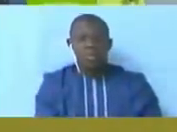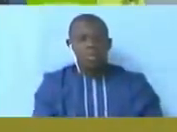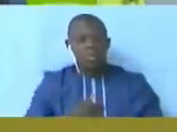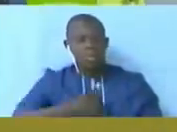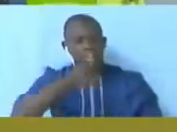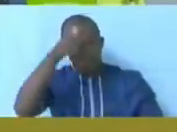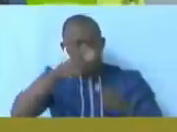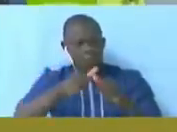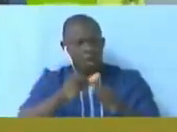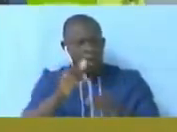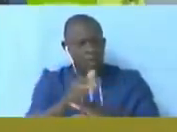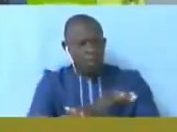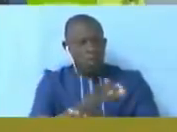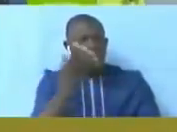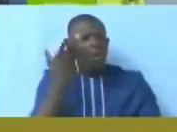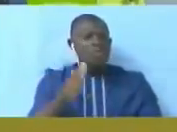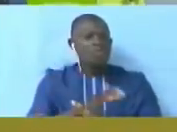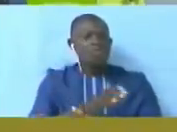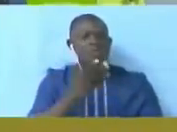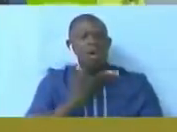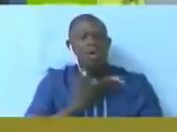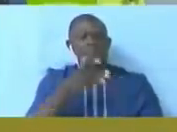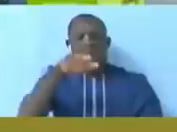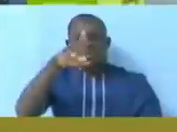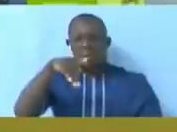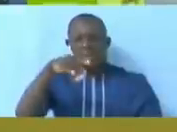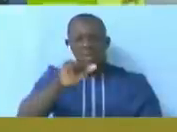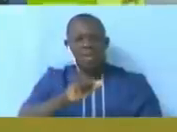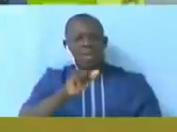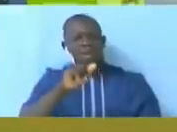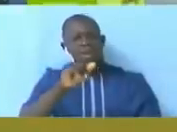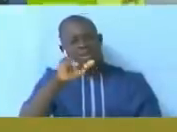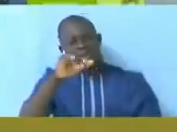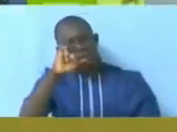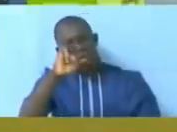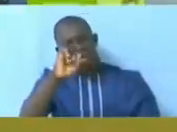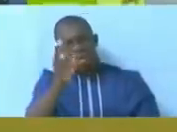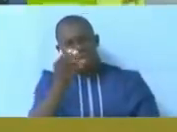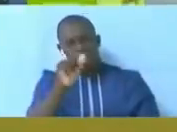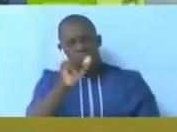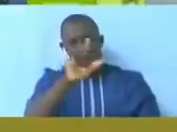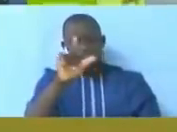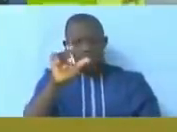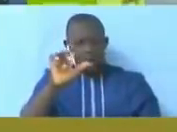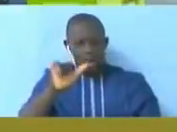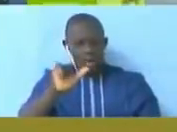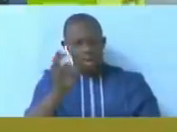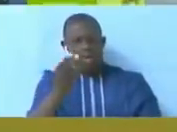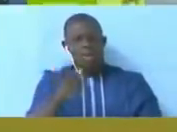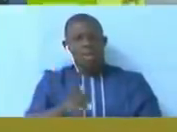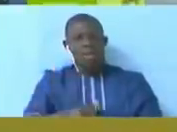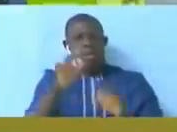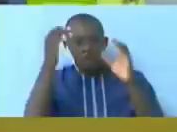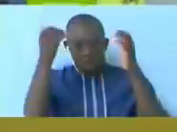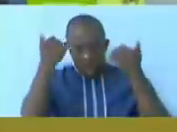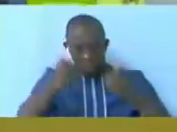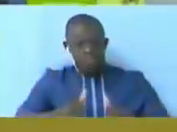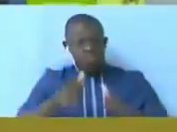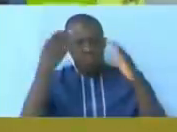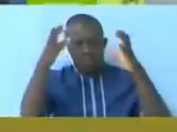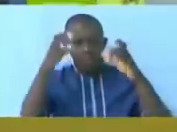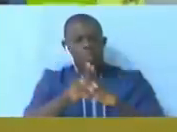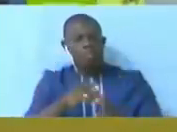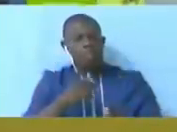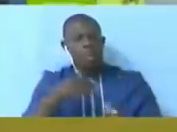we had the Pasala Jan case. I traveled to the provinces